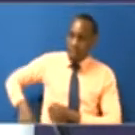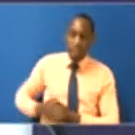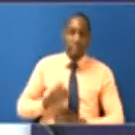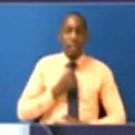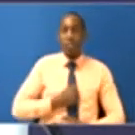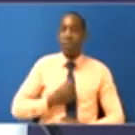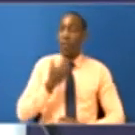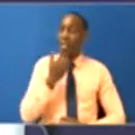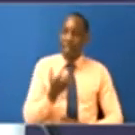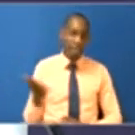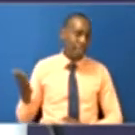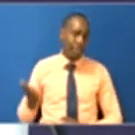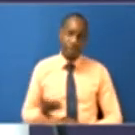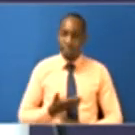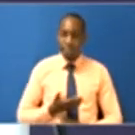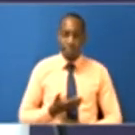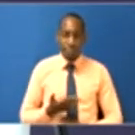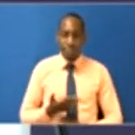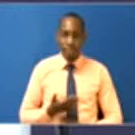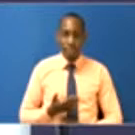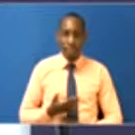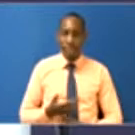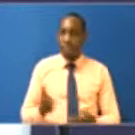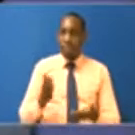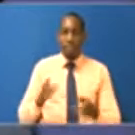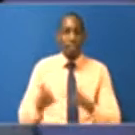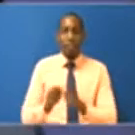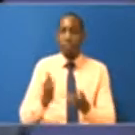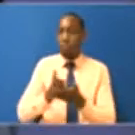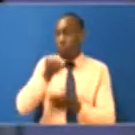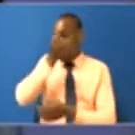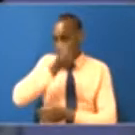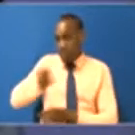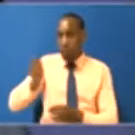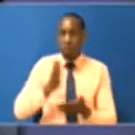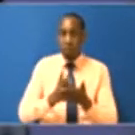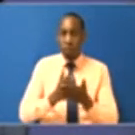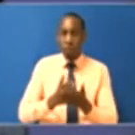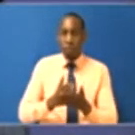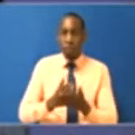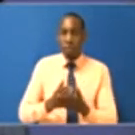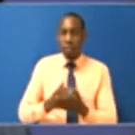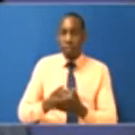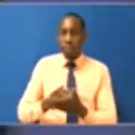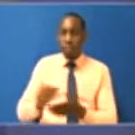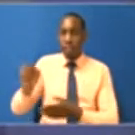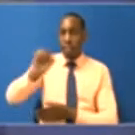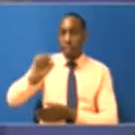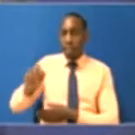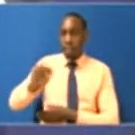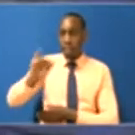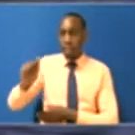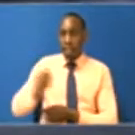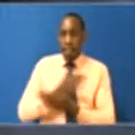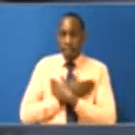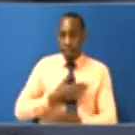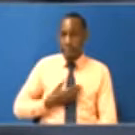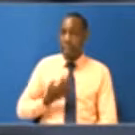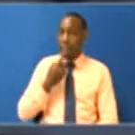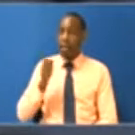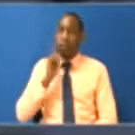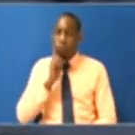doesn't apologize in fact he appears to be quite hard on god and i'm telling you this because sakai is my friend i'll tell him even tomorrow if he's not listening to